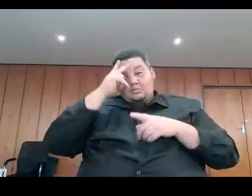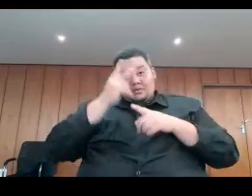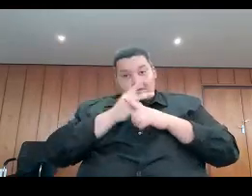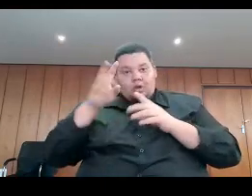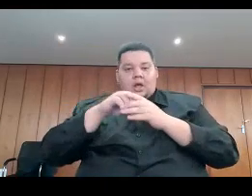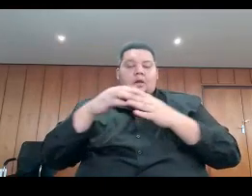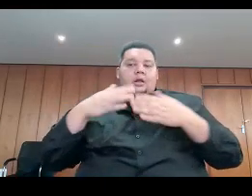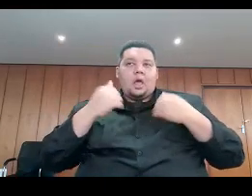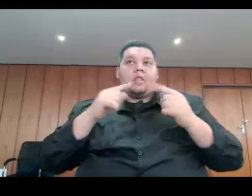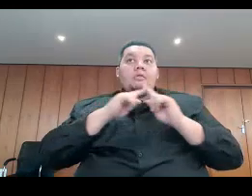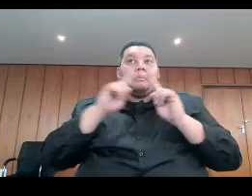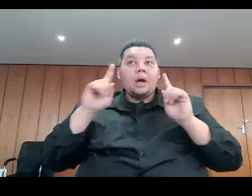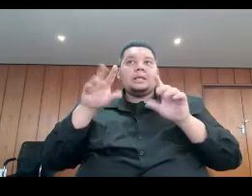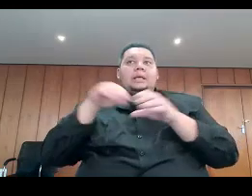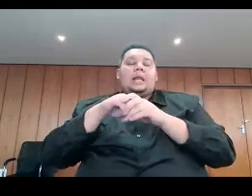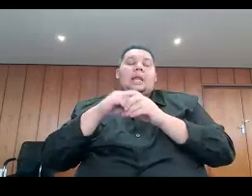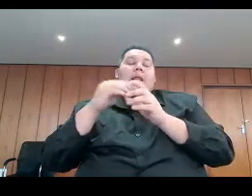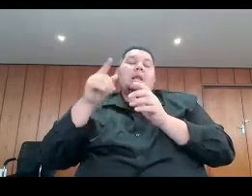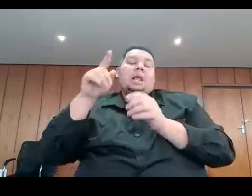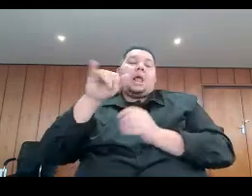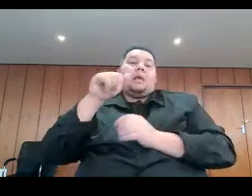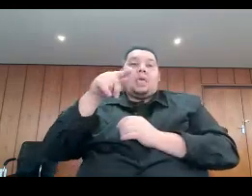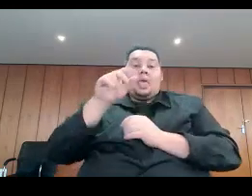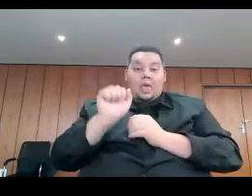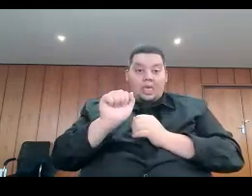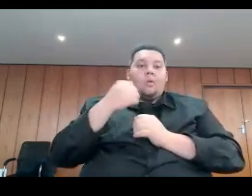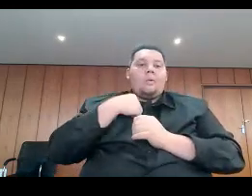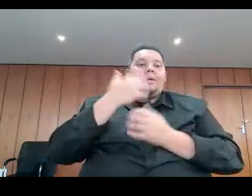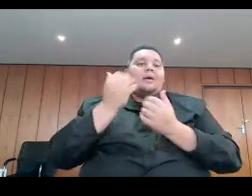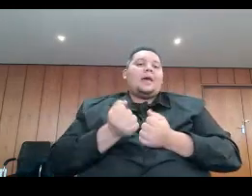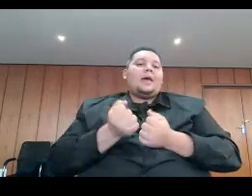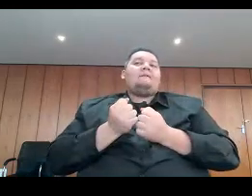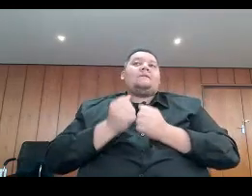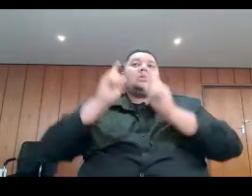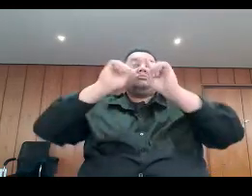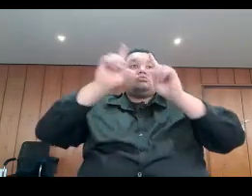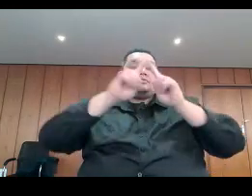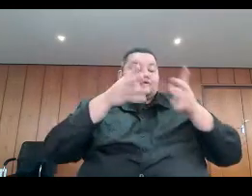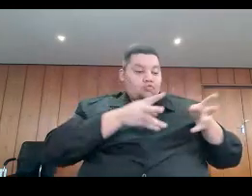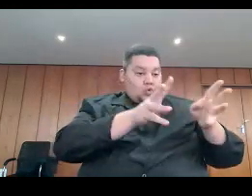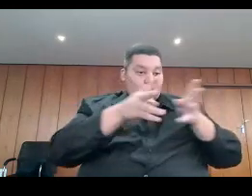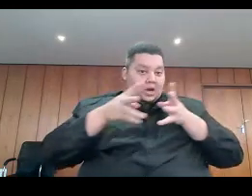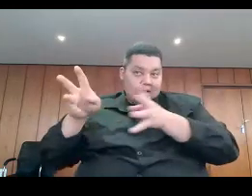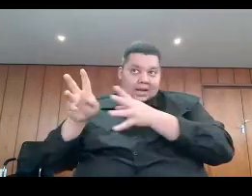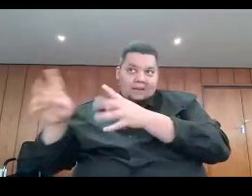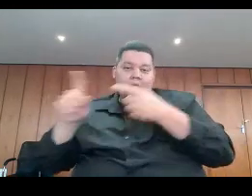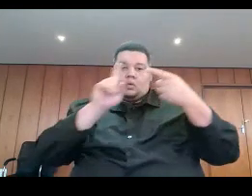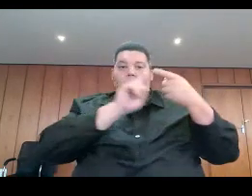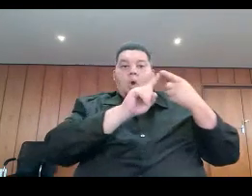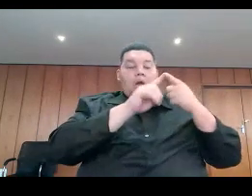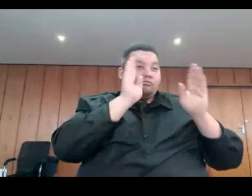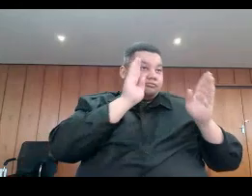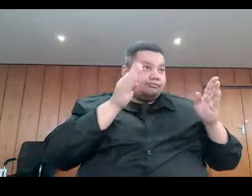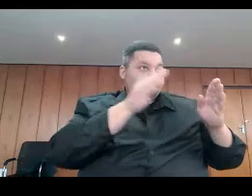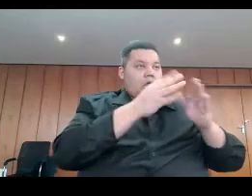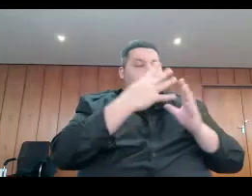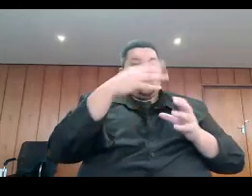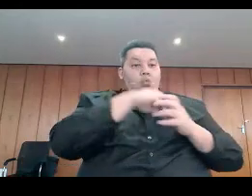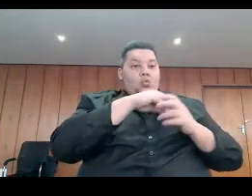health. But in Inclusive Practices Africa, we have different streams. So the one stream of work is on